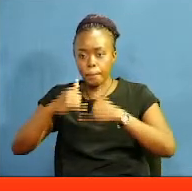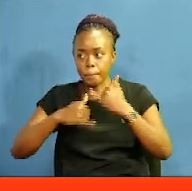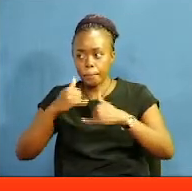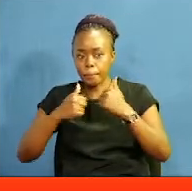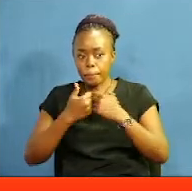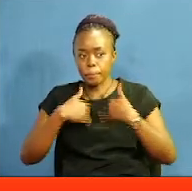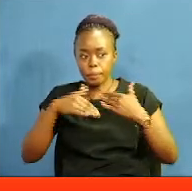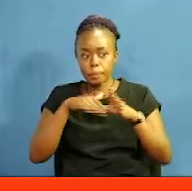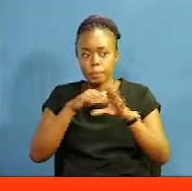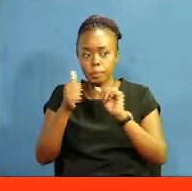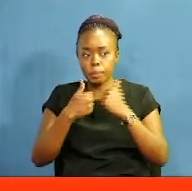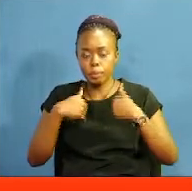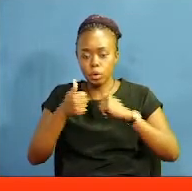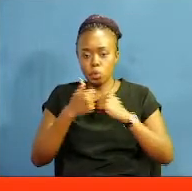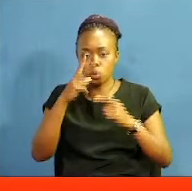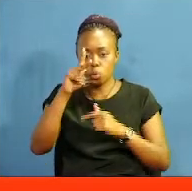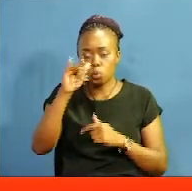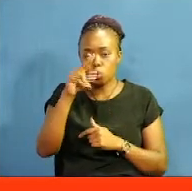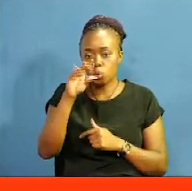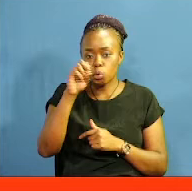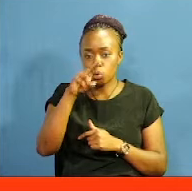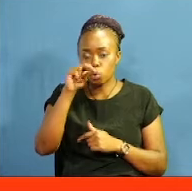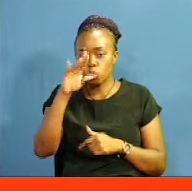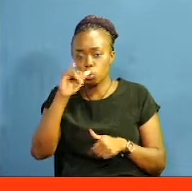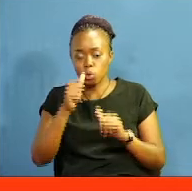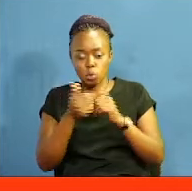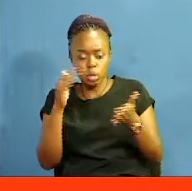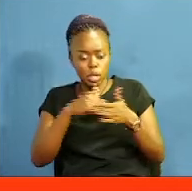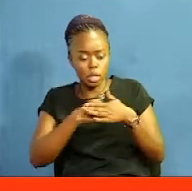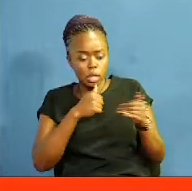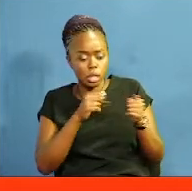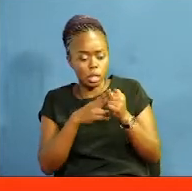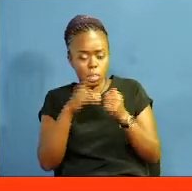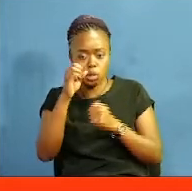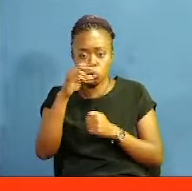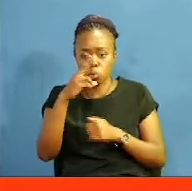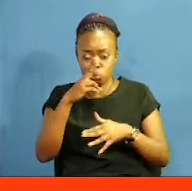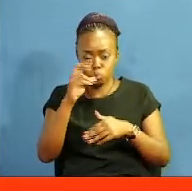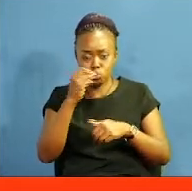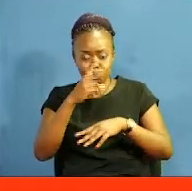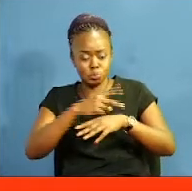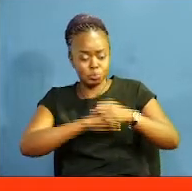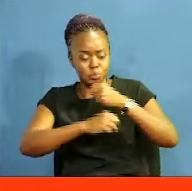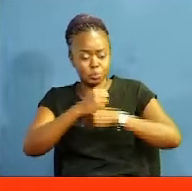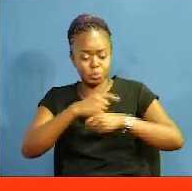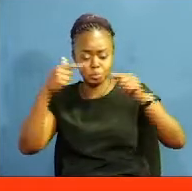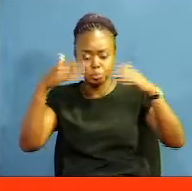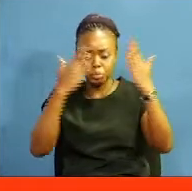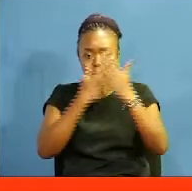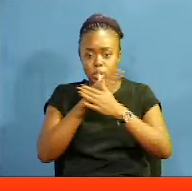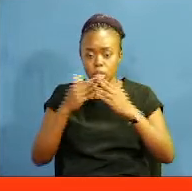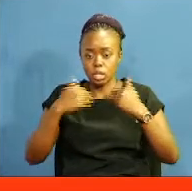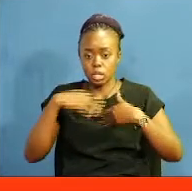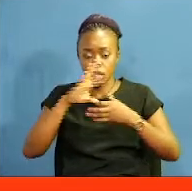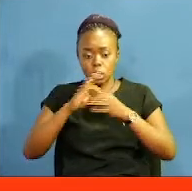also not left out behind, with the KANU's resurfacing after 20 years of hiatus. Tonight,